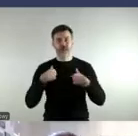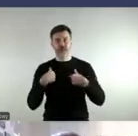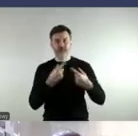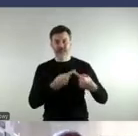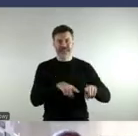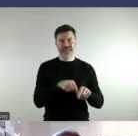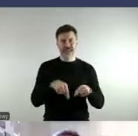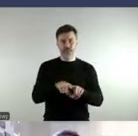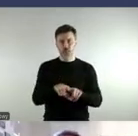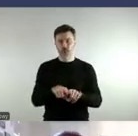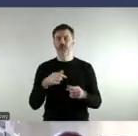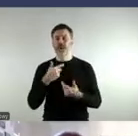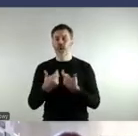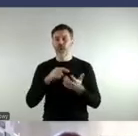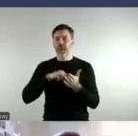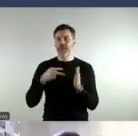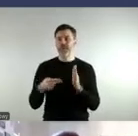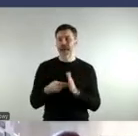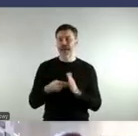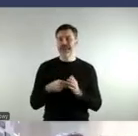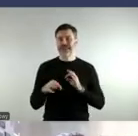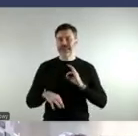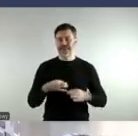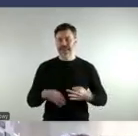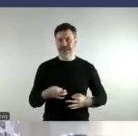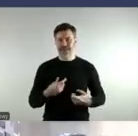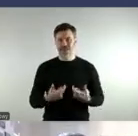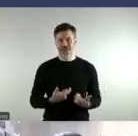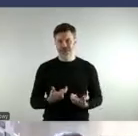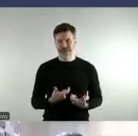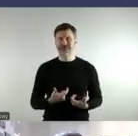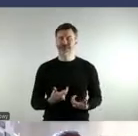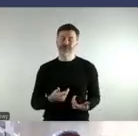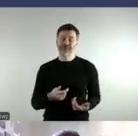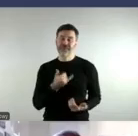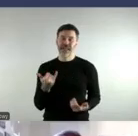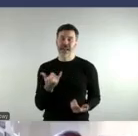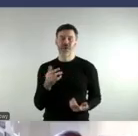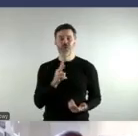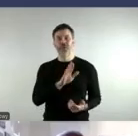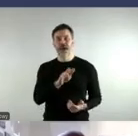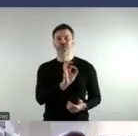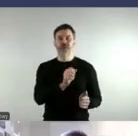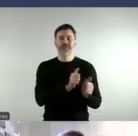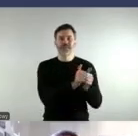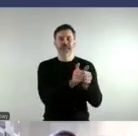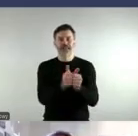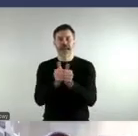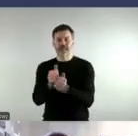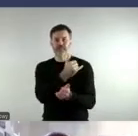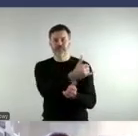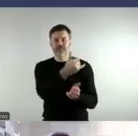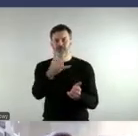army. We're not uniformed services. This is civil planning because we're civilians, and everybody has their